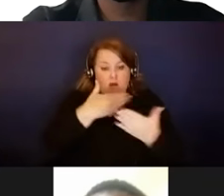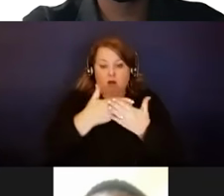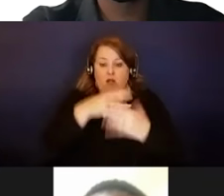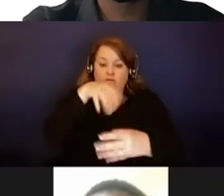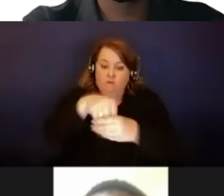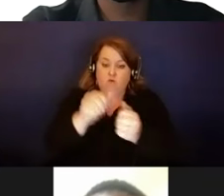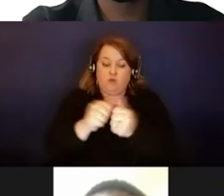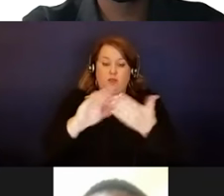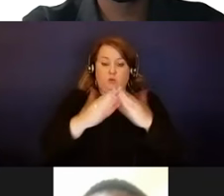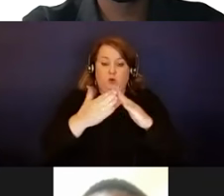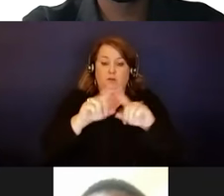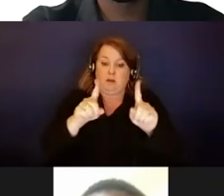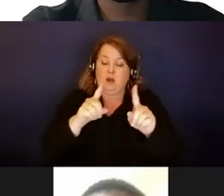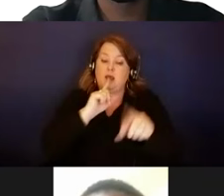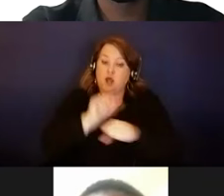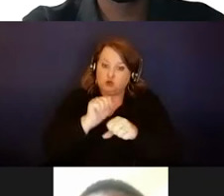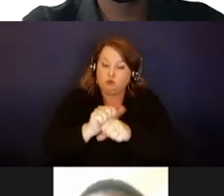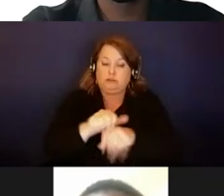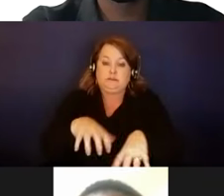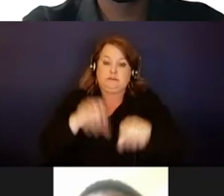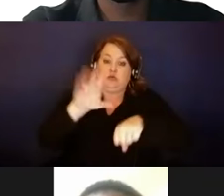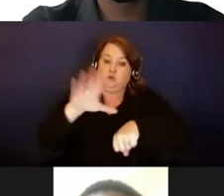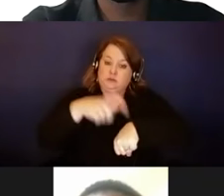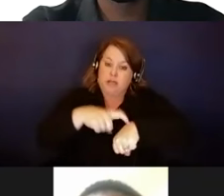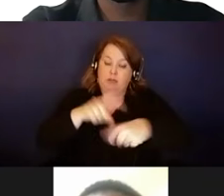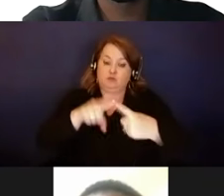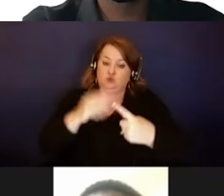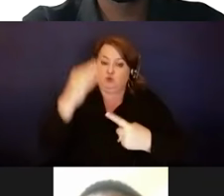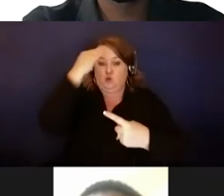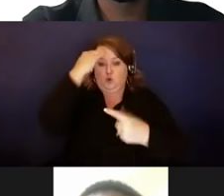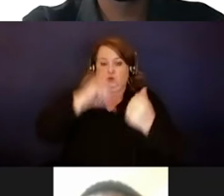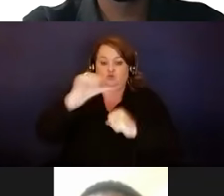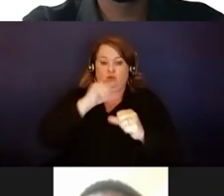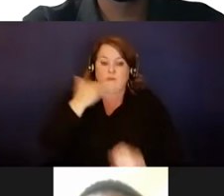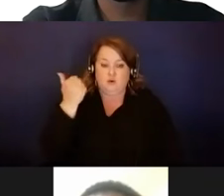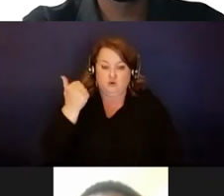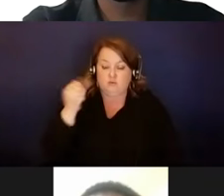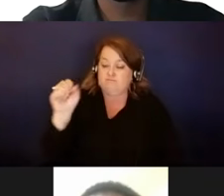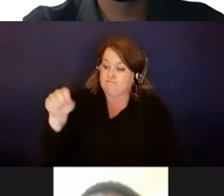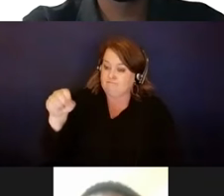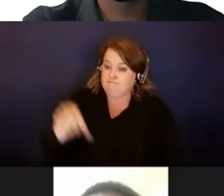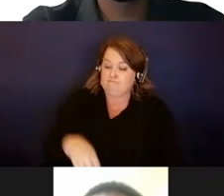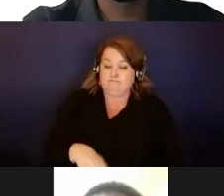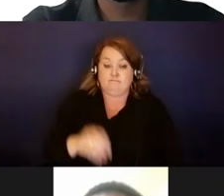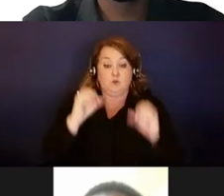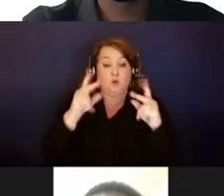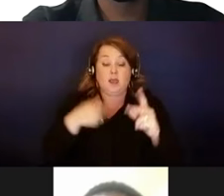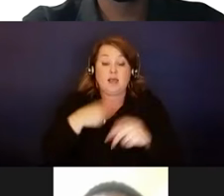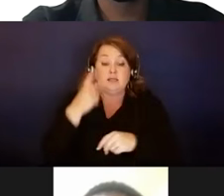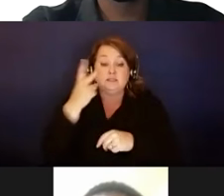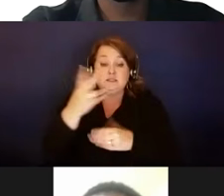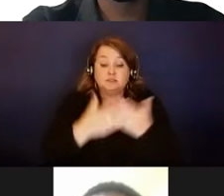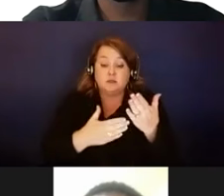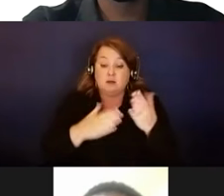really taking time and space to get to know each other better. Right. All right, and I see some